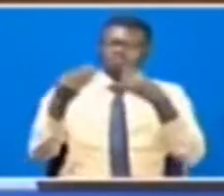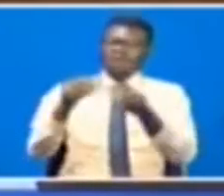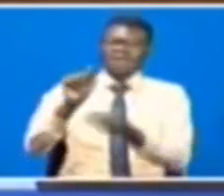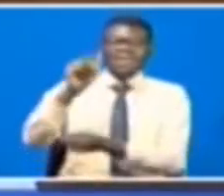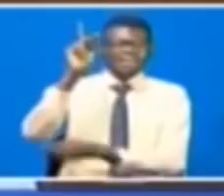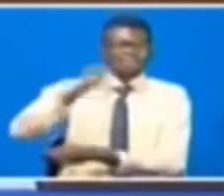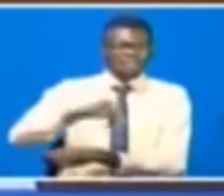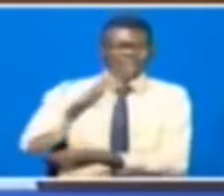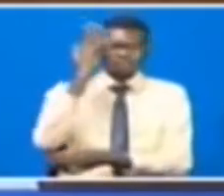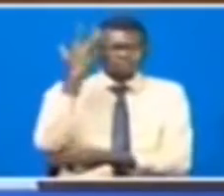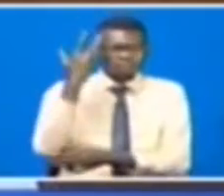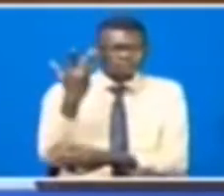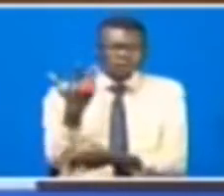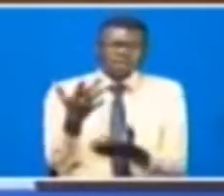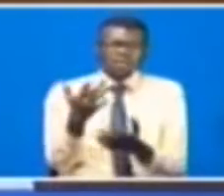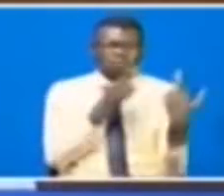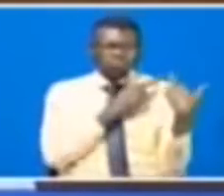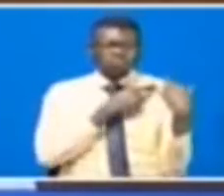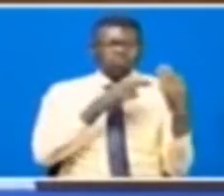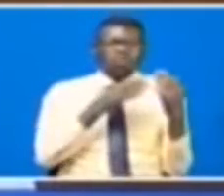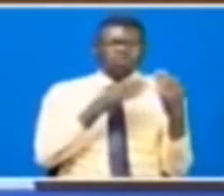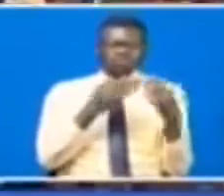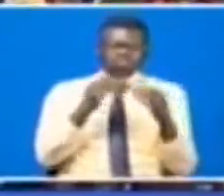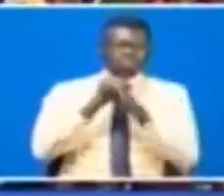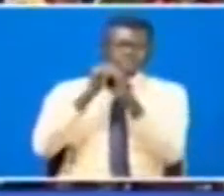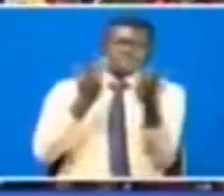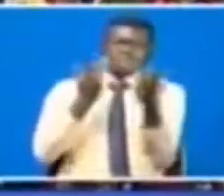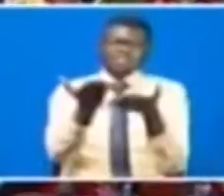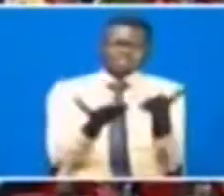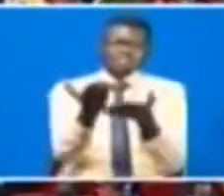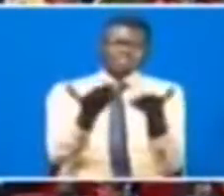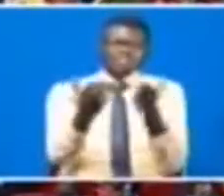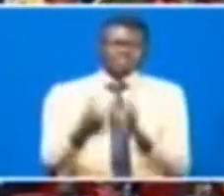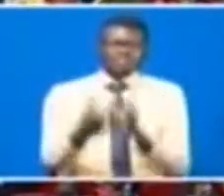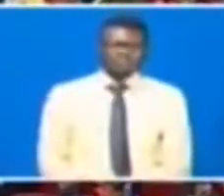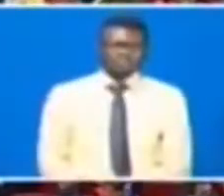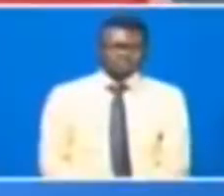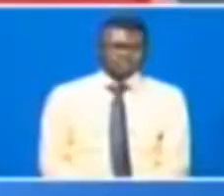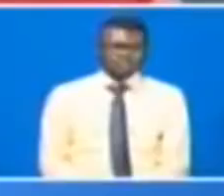provide administration police, because now their role is to provide for protective services. Patrick Amimo, KTN News.